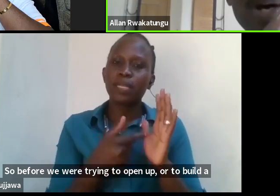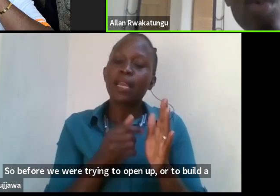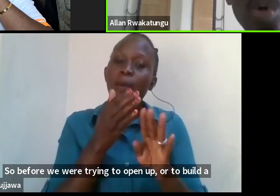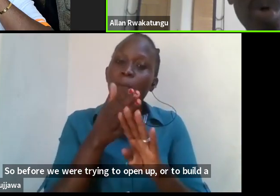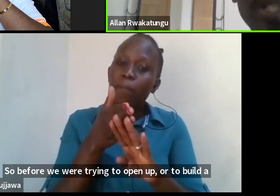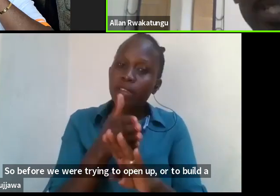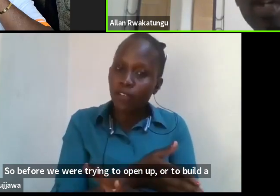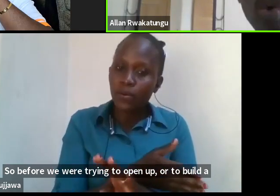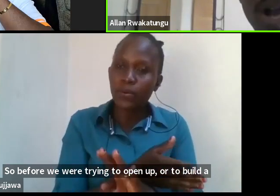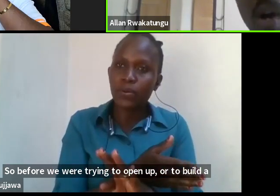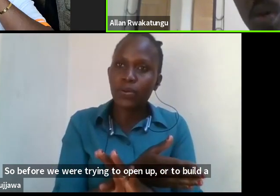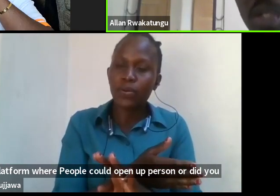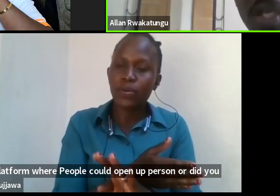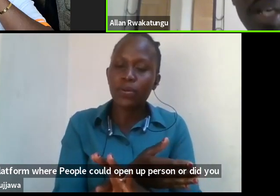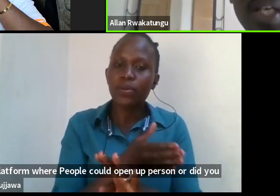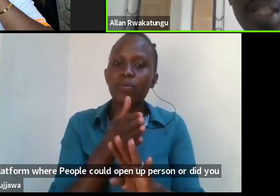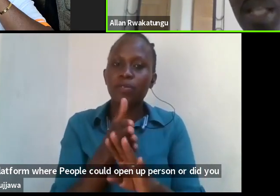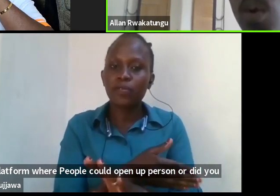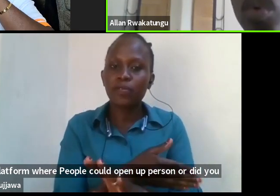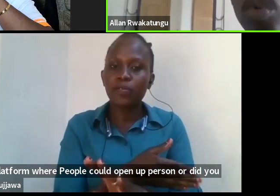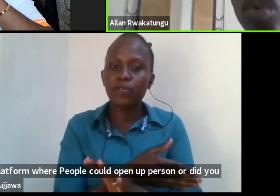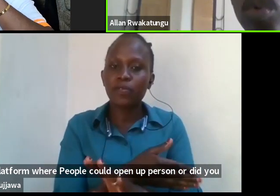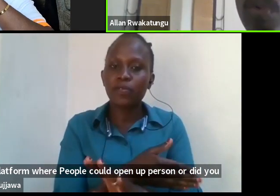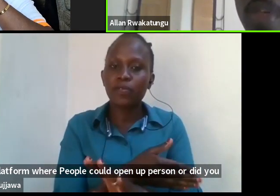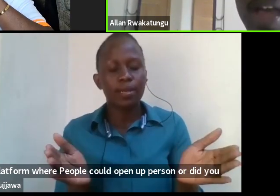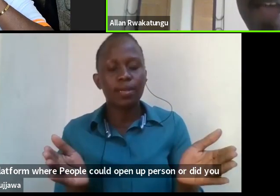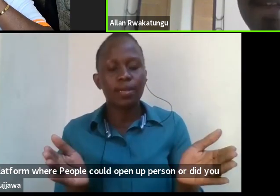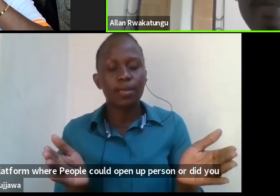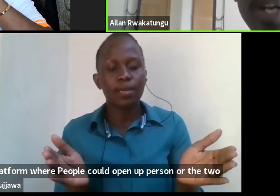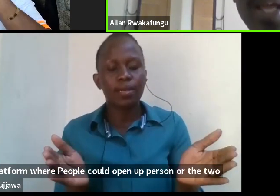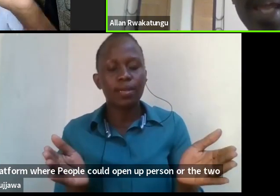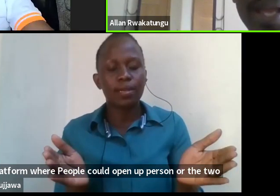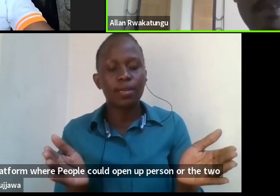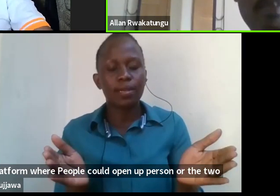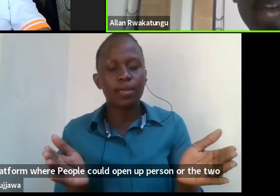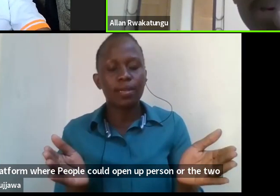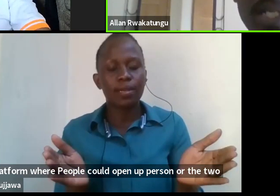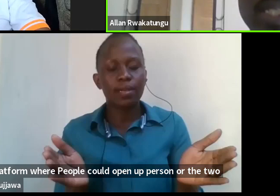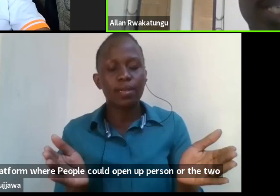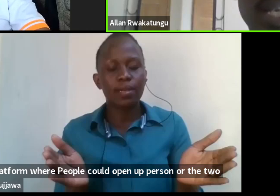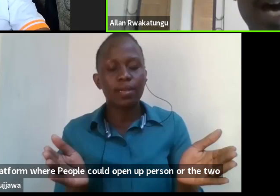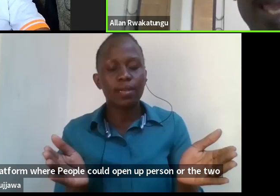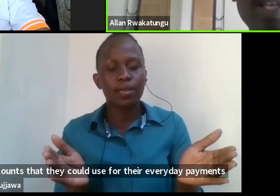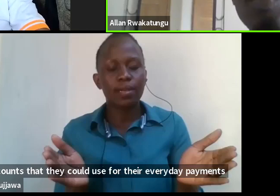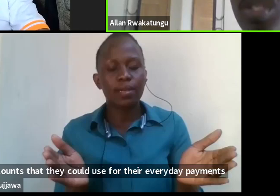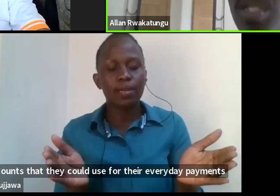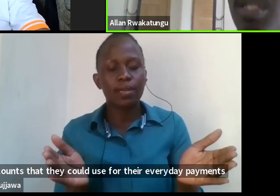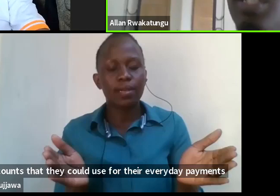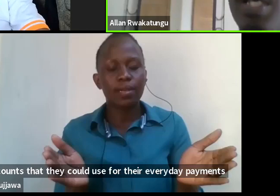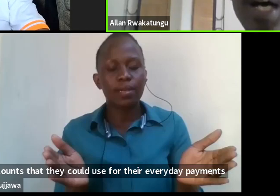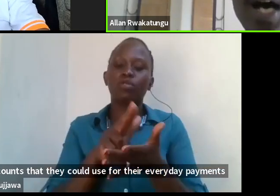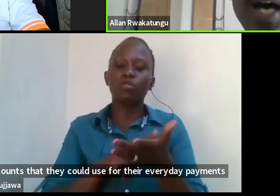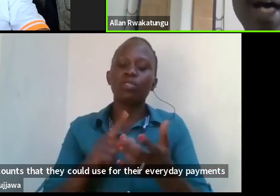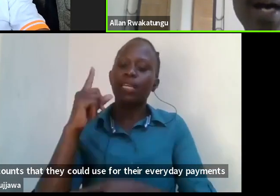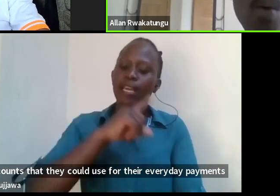up personal digital accounts that they could use for their everyday payments and